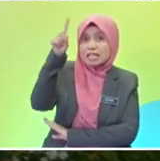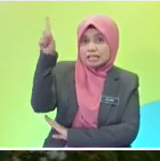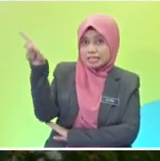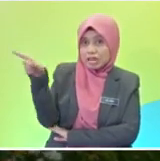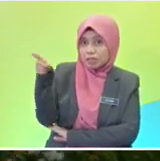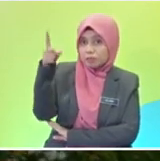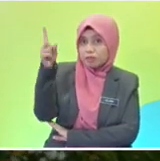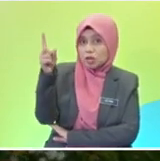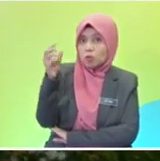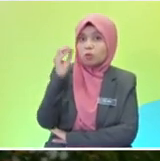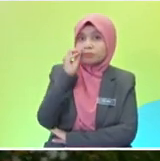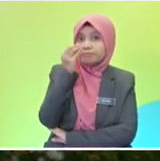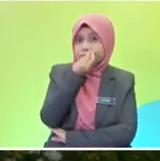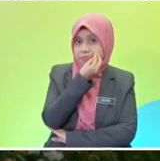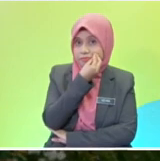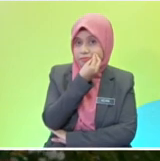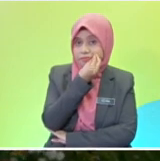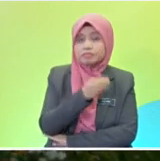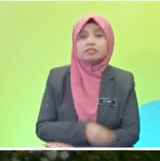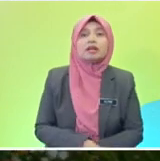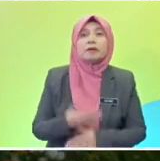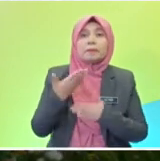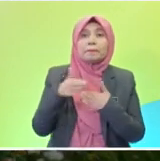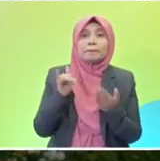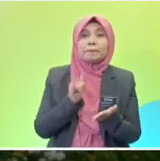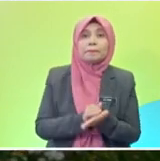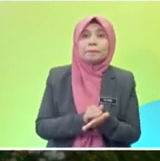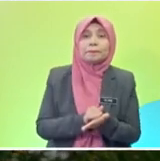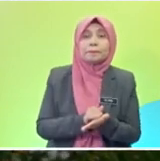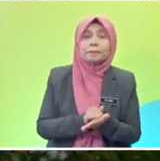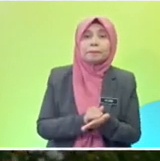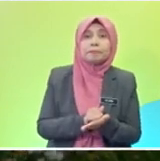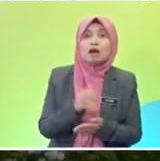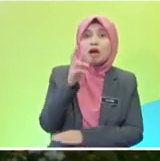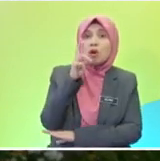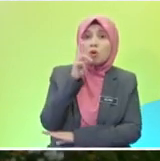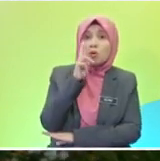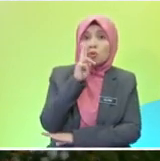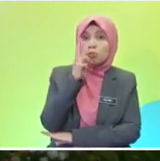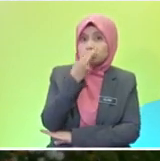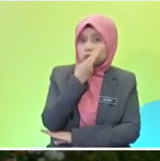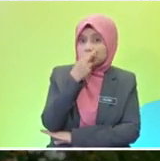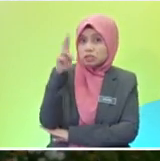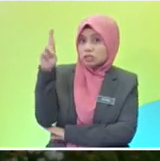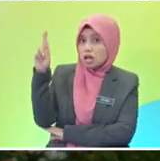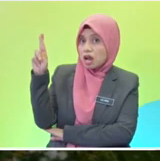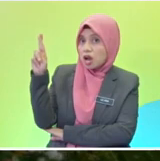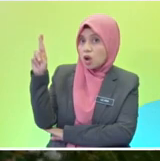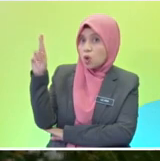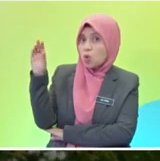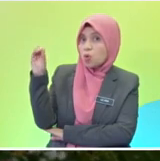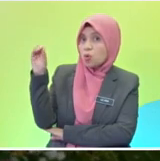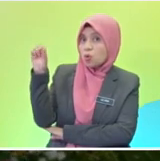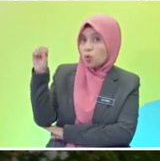Yeah, sunflower. Sunflower. Okay, next, I have with me the rose. Rose. Yes,